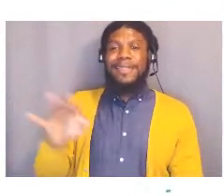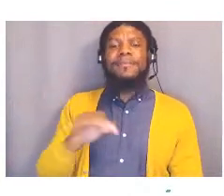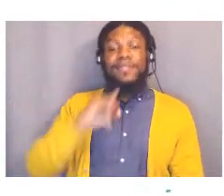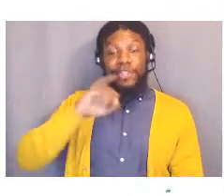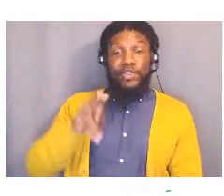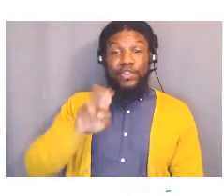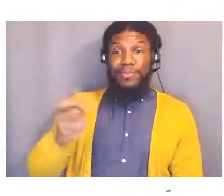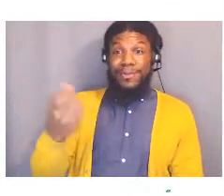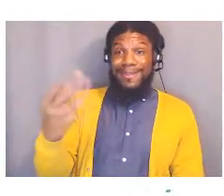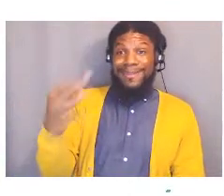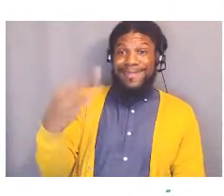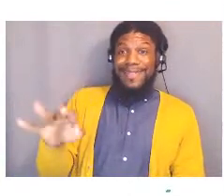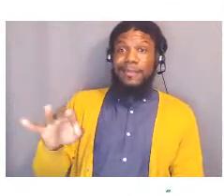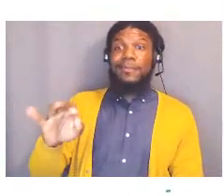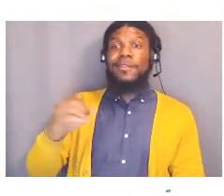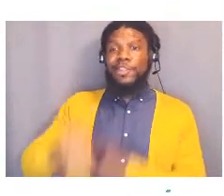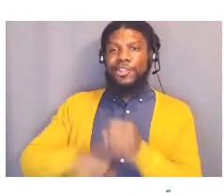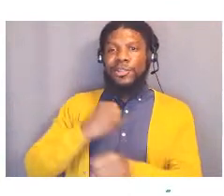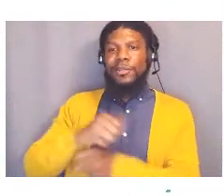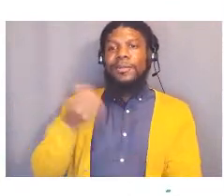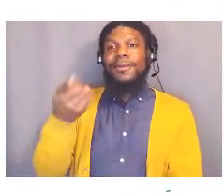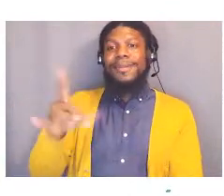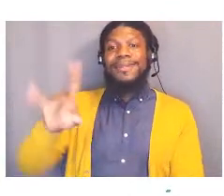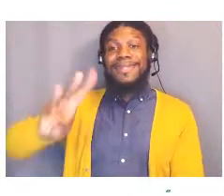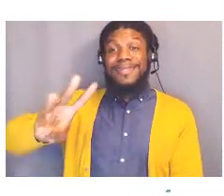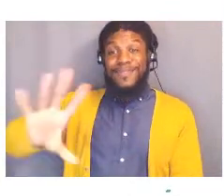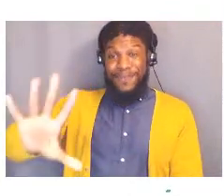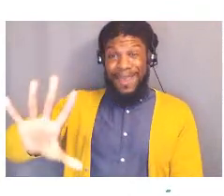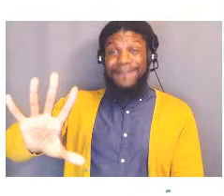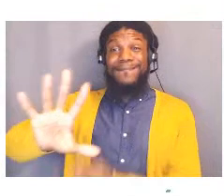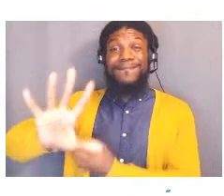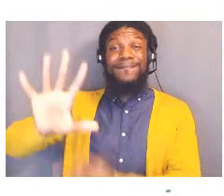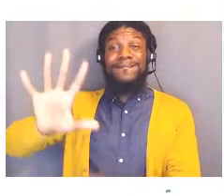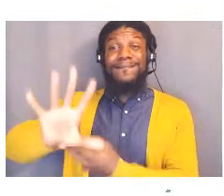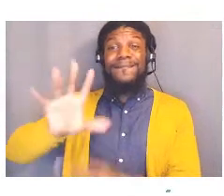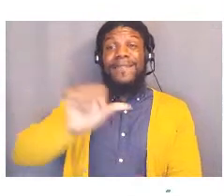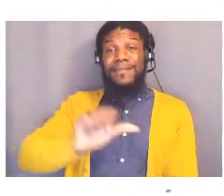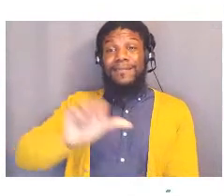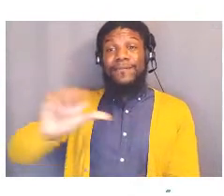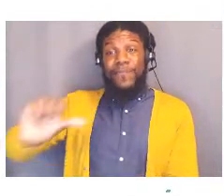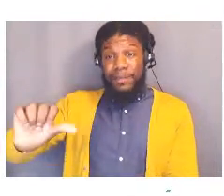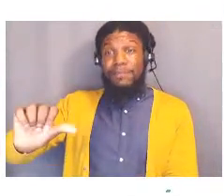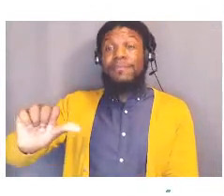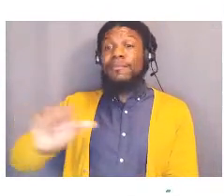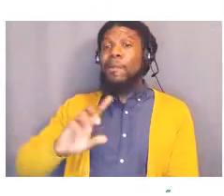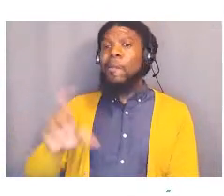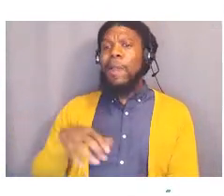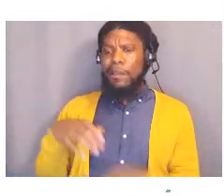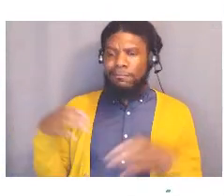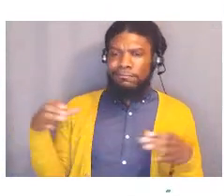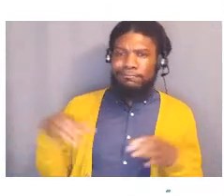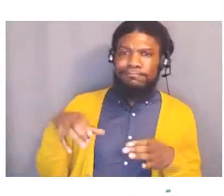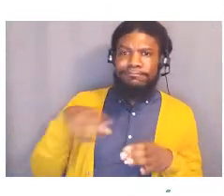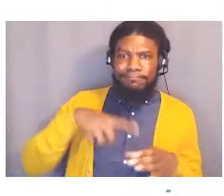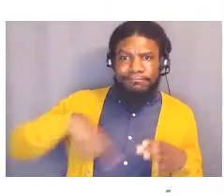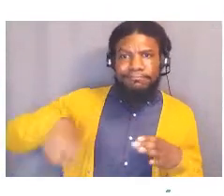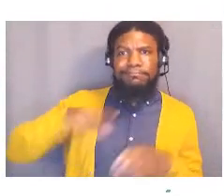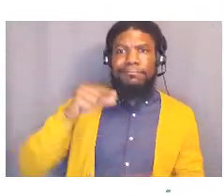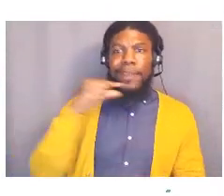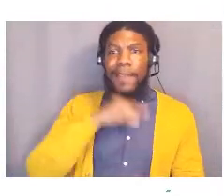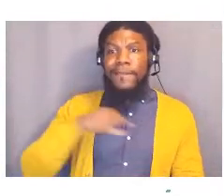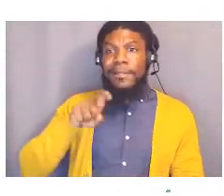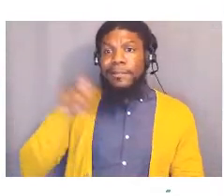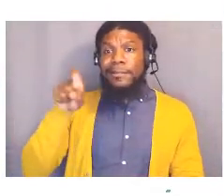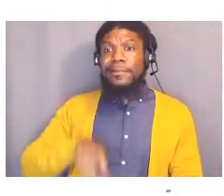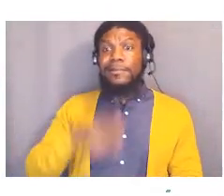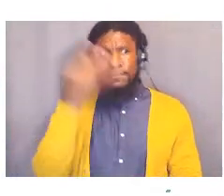June 19th, 1865, when African Americans in Galveston, Texas were told that they